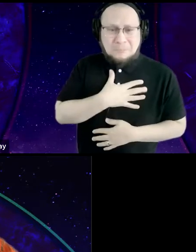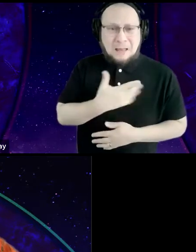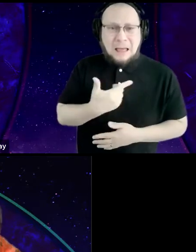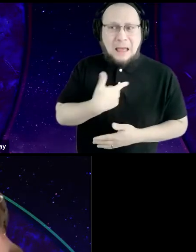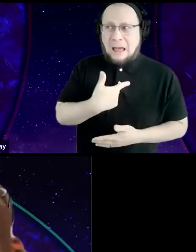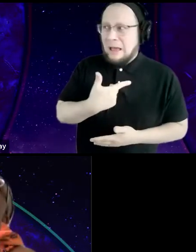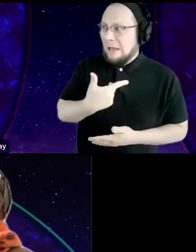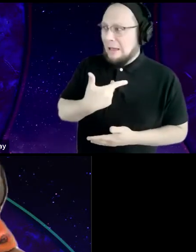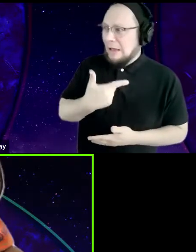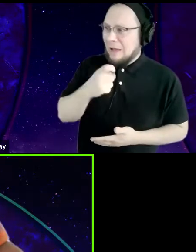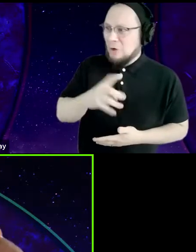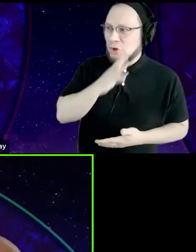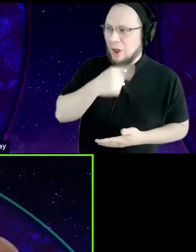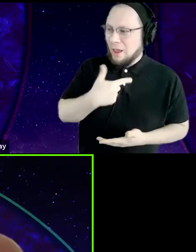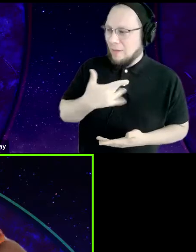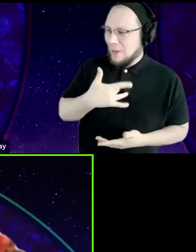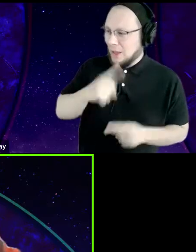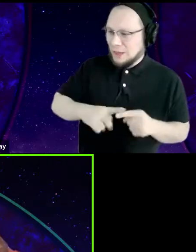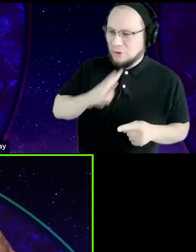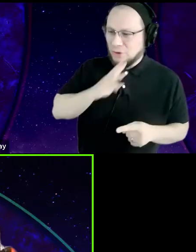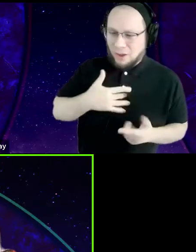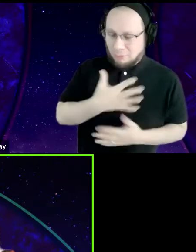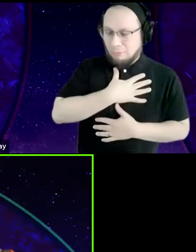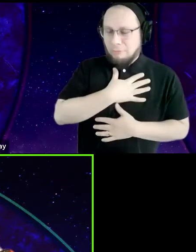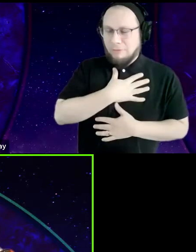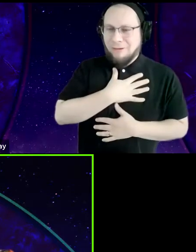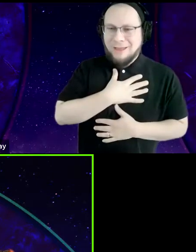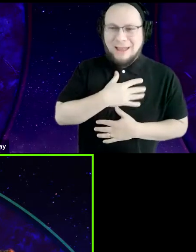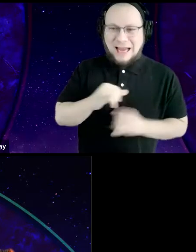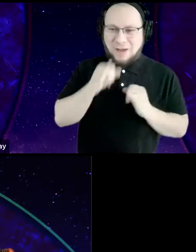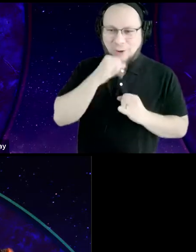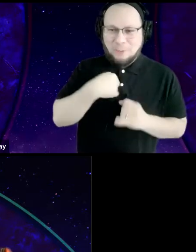supposed to be right now to continue an interview.